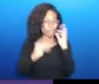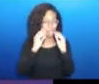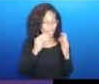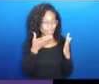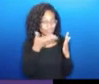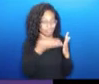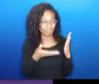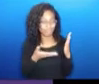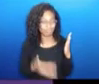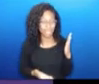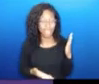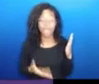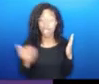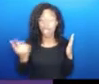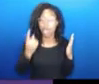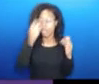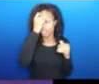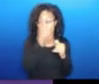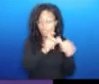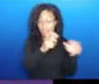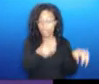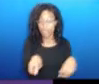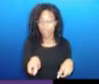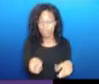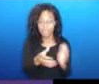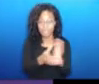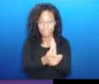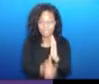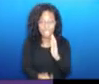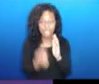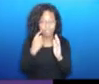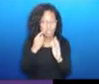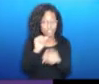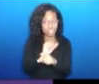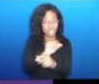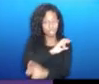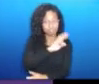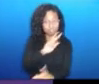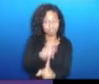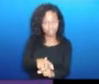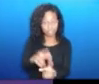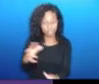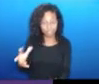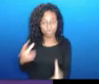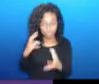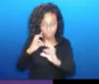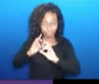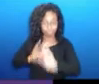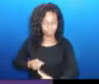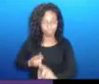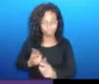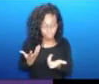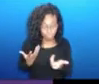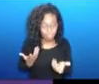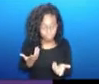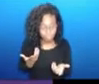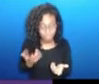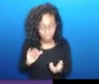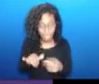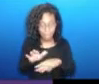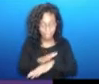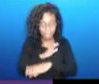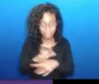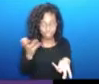always include your transferable skills towards the job you are looking for or towards the business you are looking for.